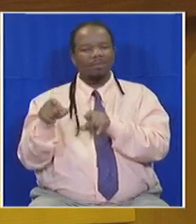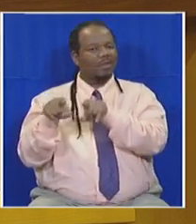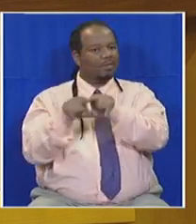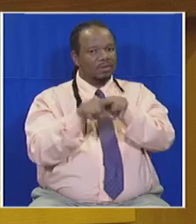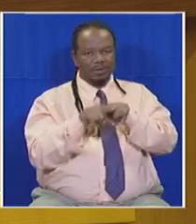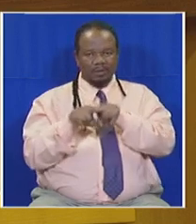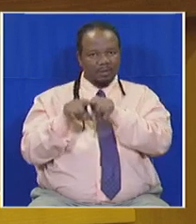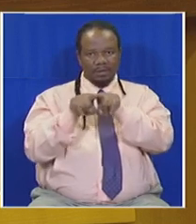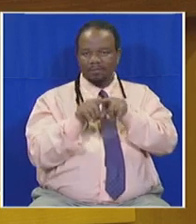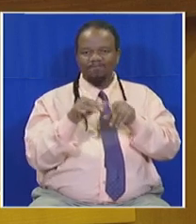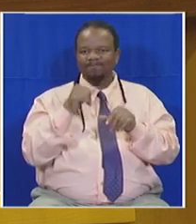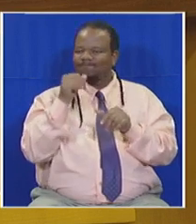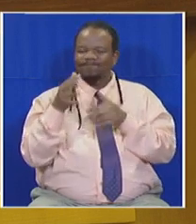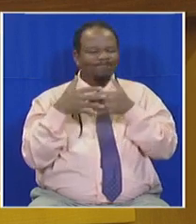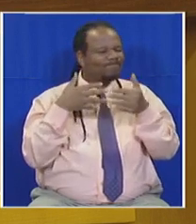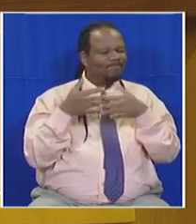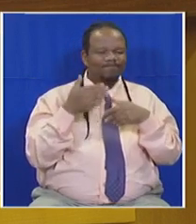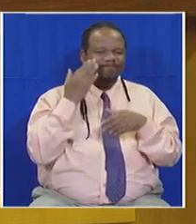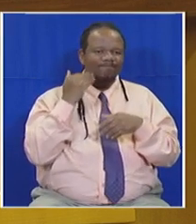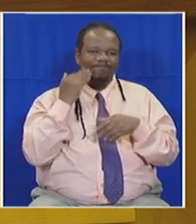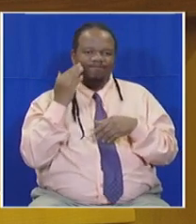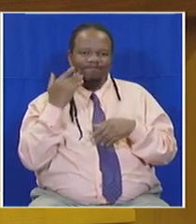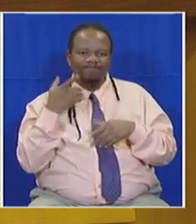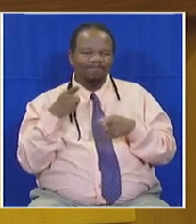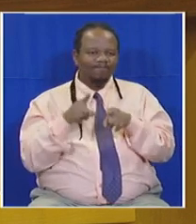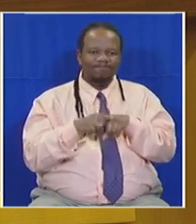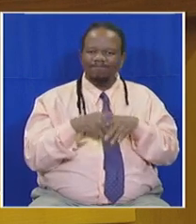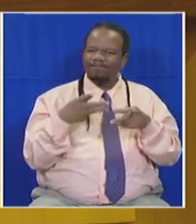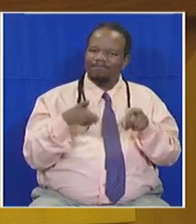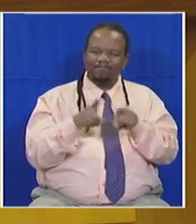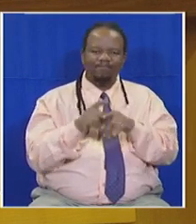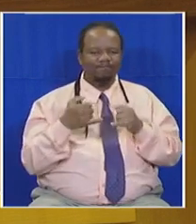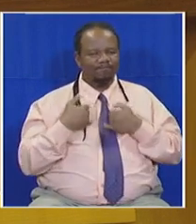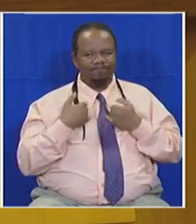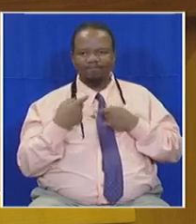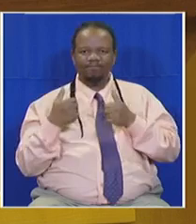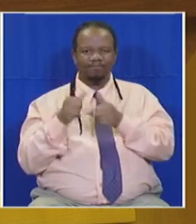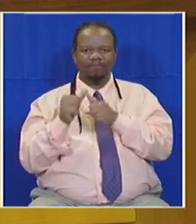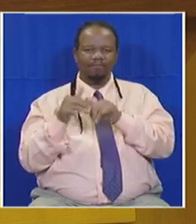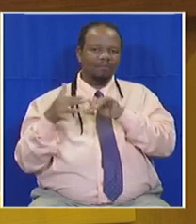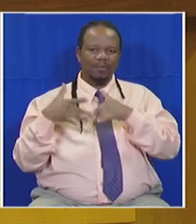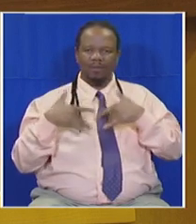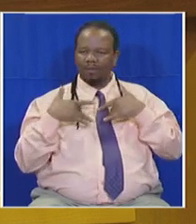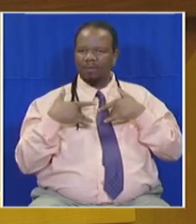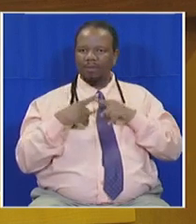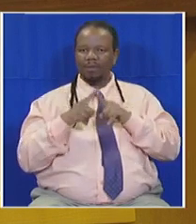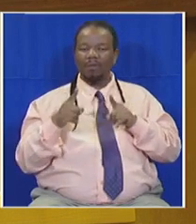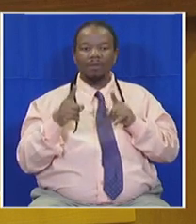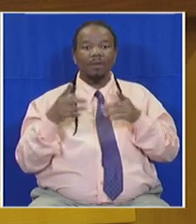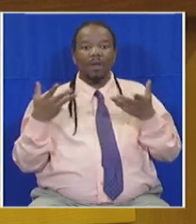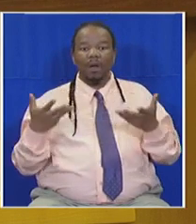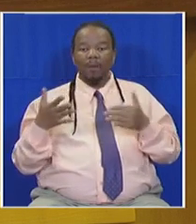all, irrespective of color, line, enjoy a better life. The work of building a nation starts with building